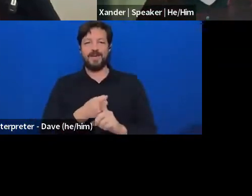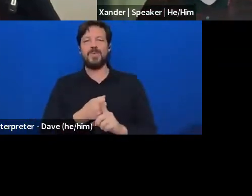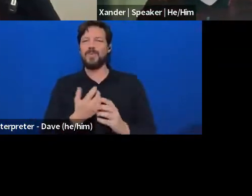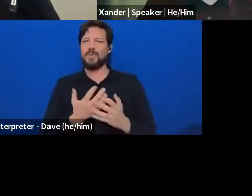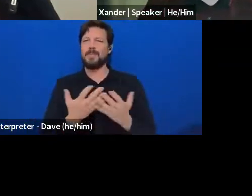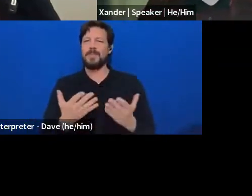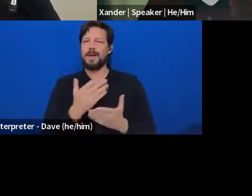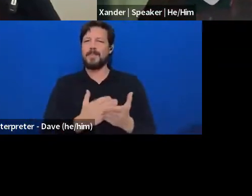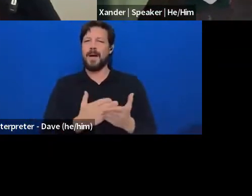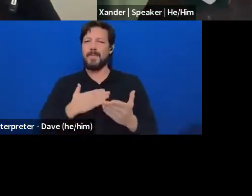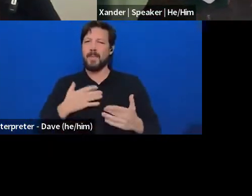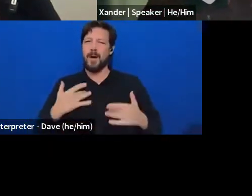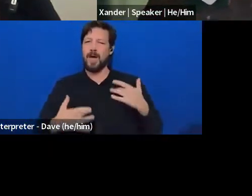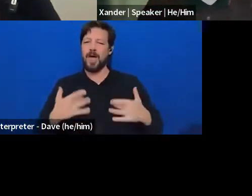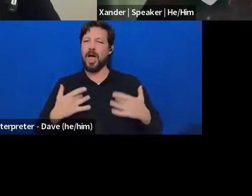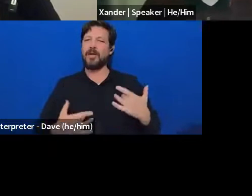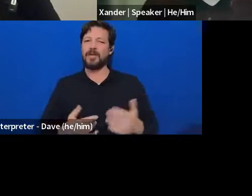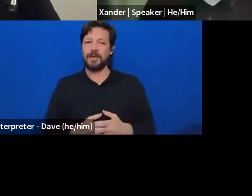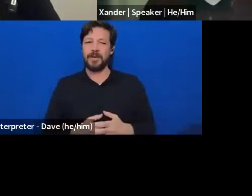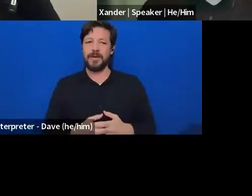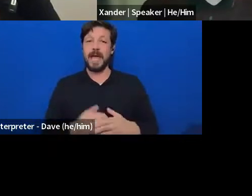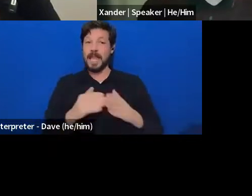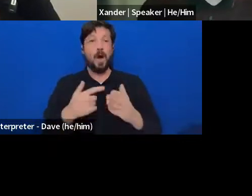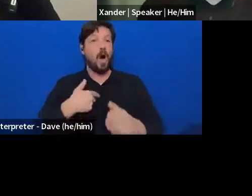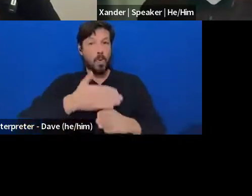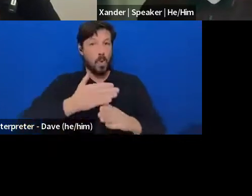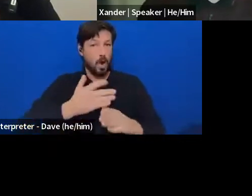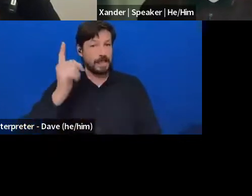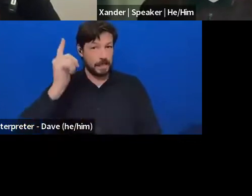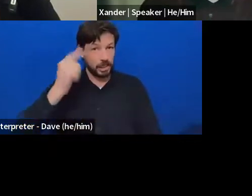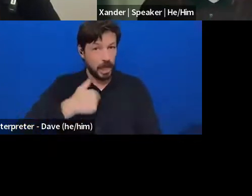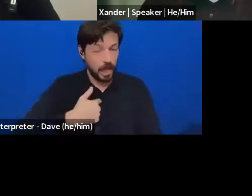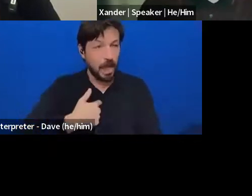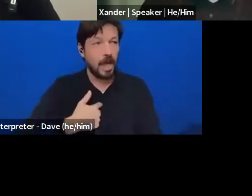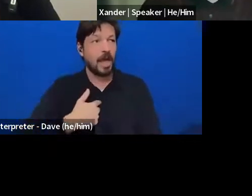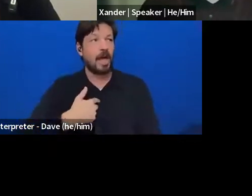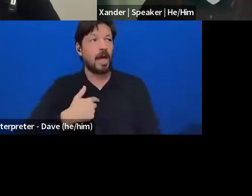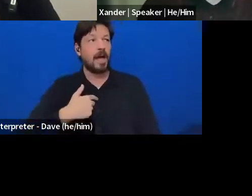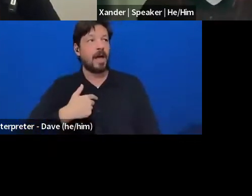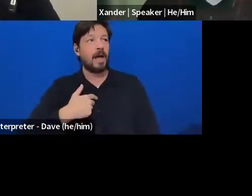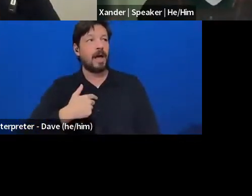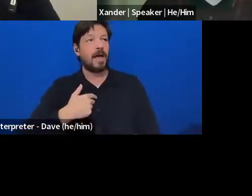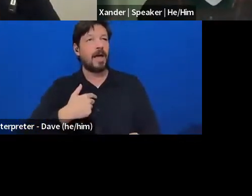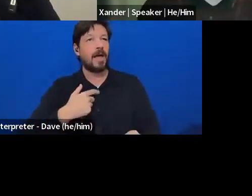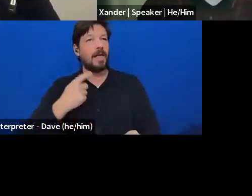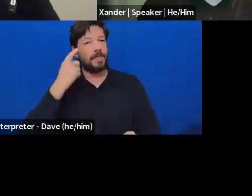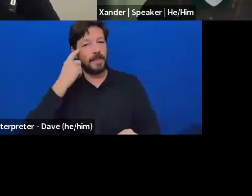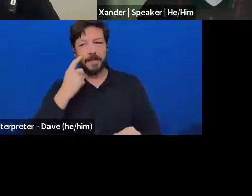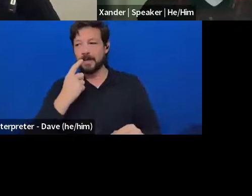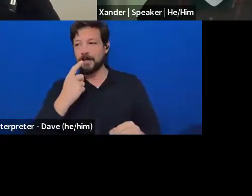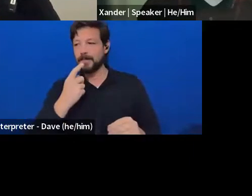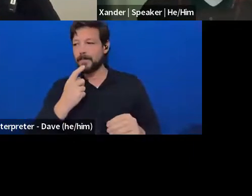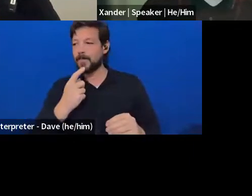life. And now as a teacher, I think my biggest thing that helps me as an educator help kids who